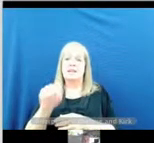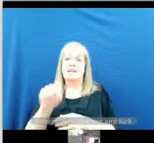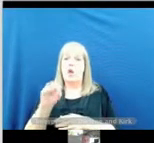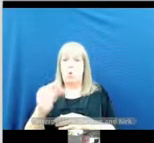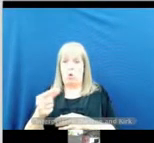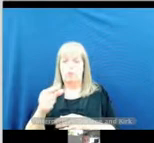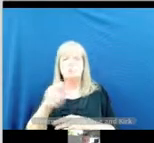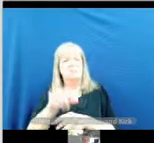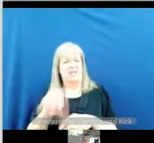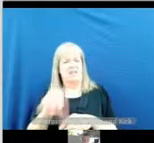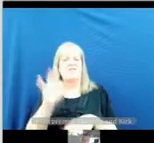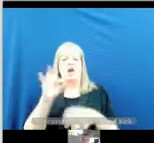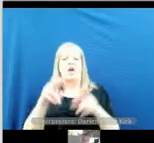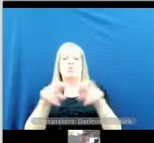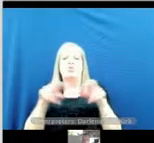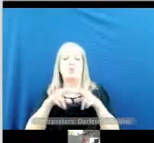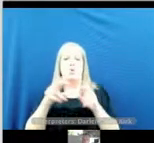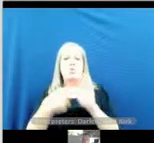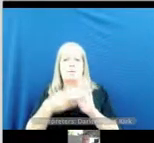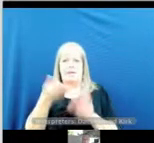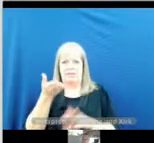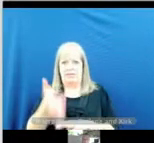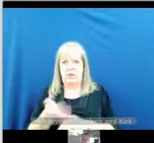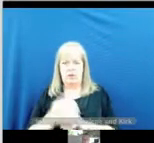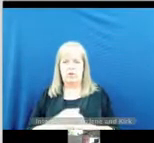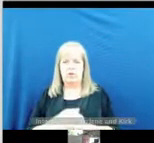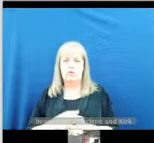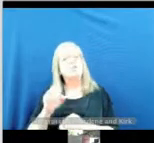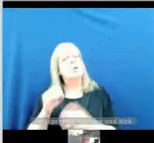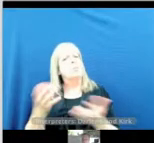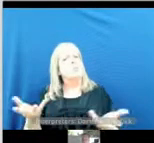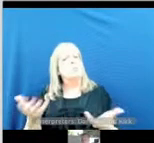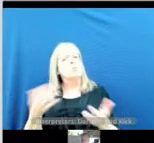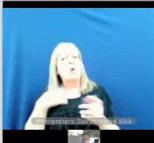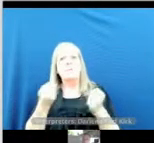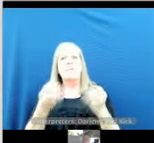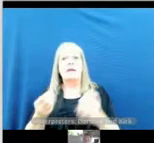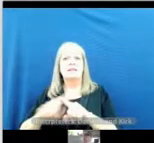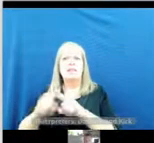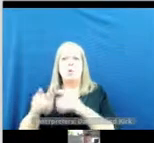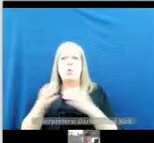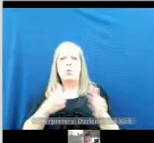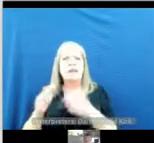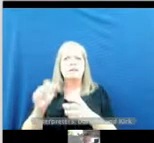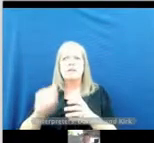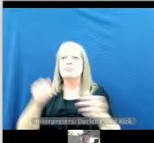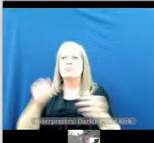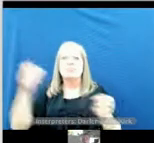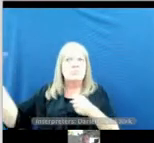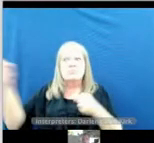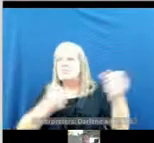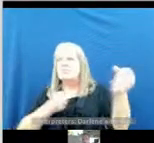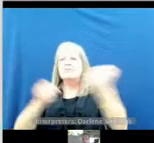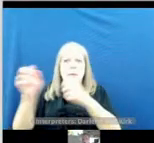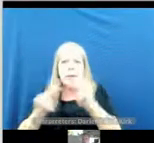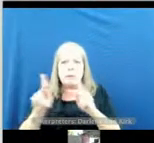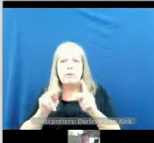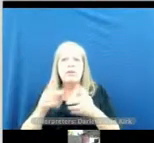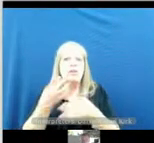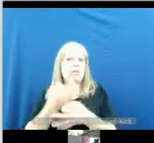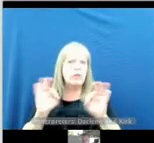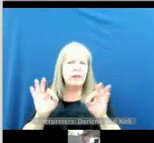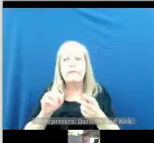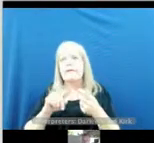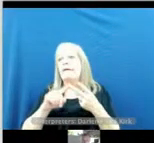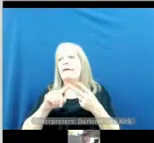there. So there are different ways where you can bring people in free of charge. You can bring resources